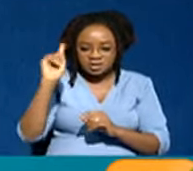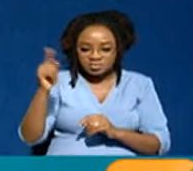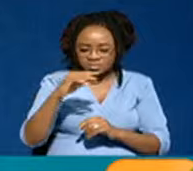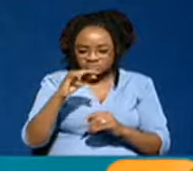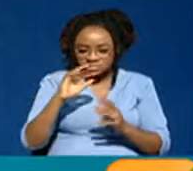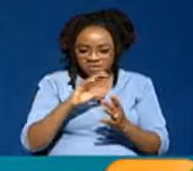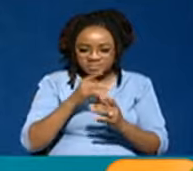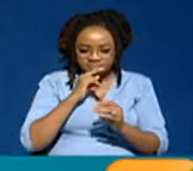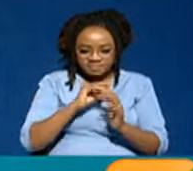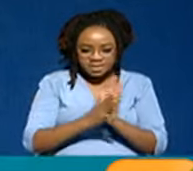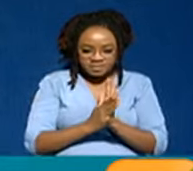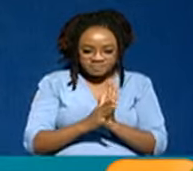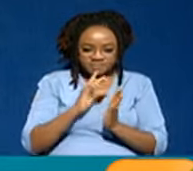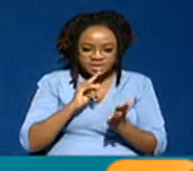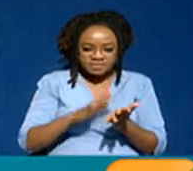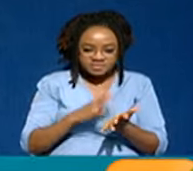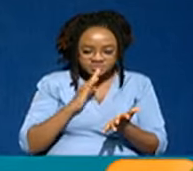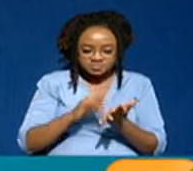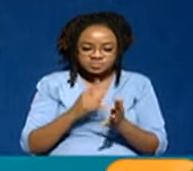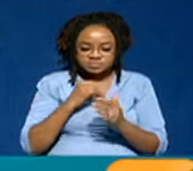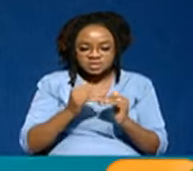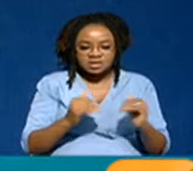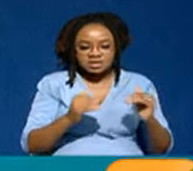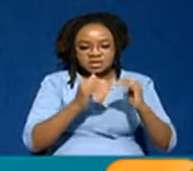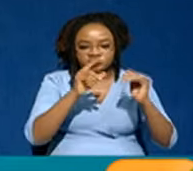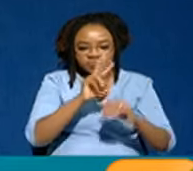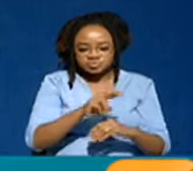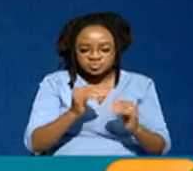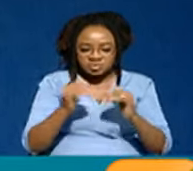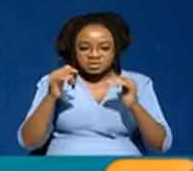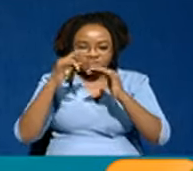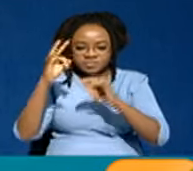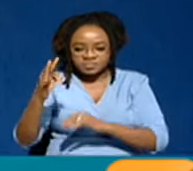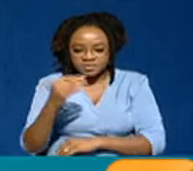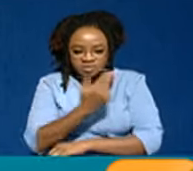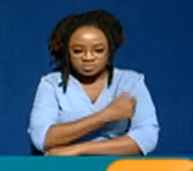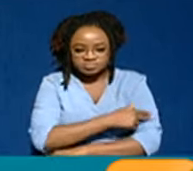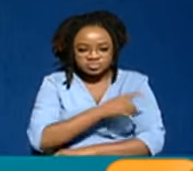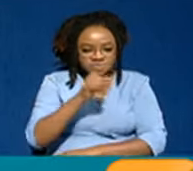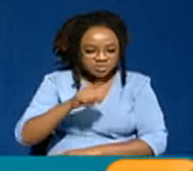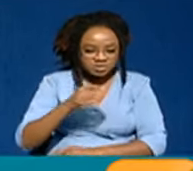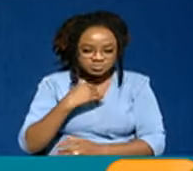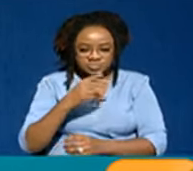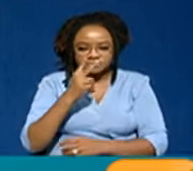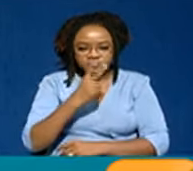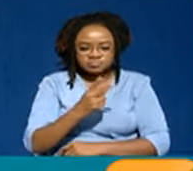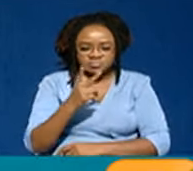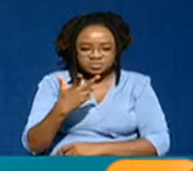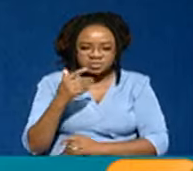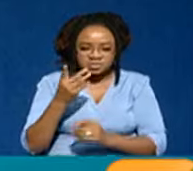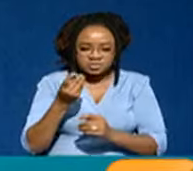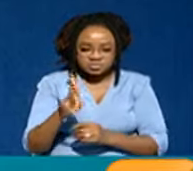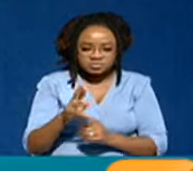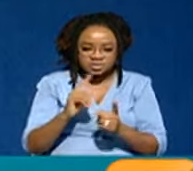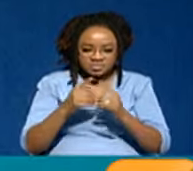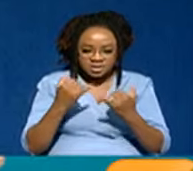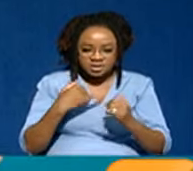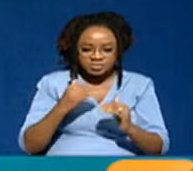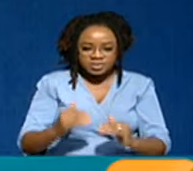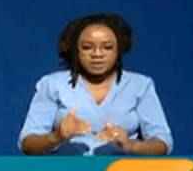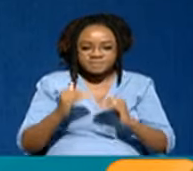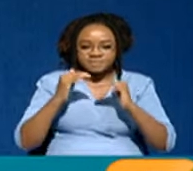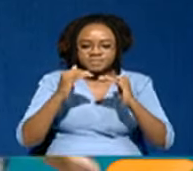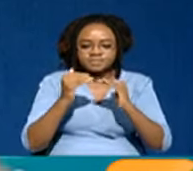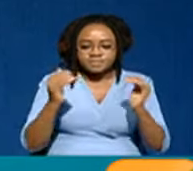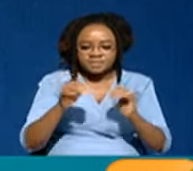that every level two hospital, every level three, should have at least two doctors. But here we go up to level four, where you have maybe one